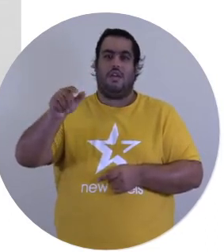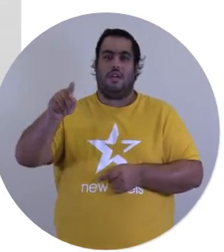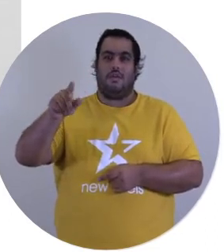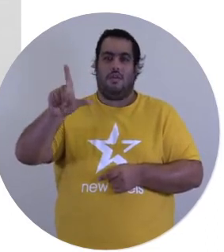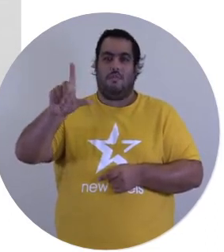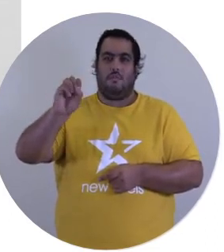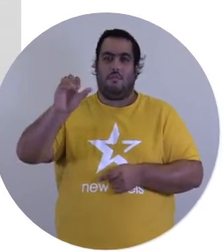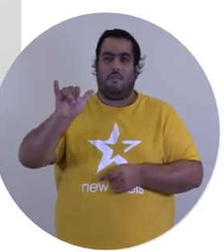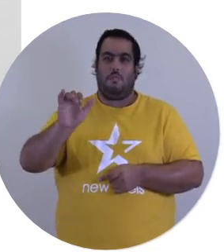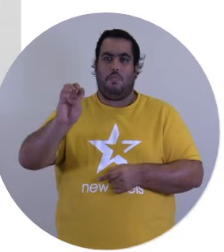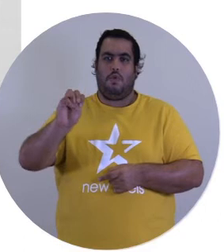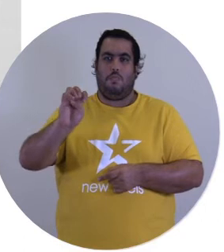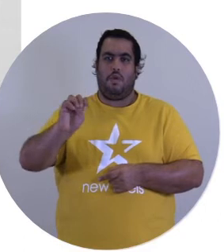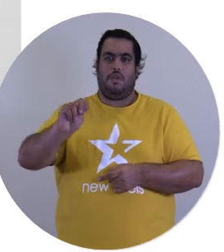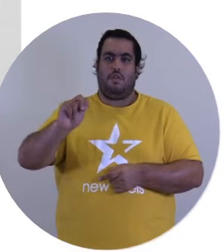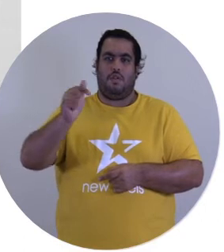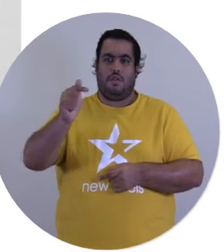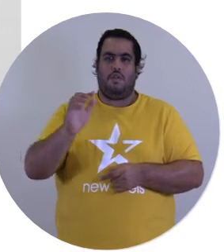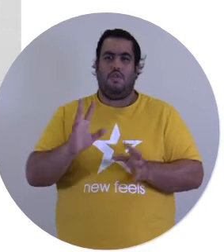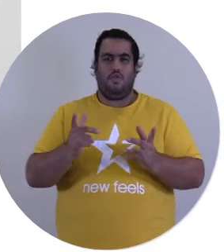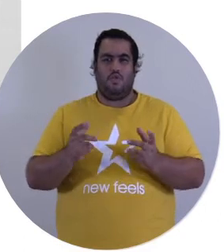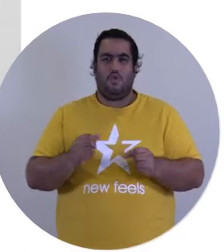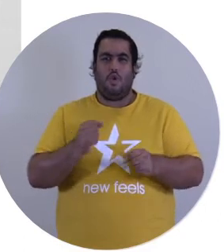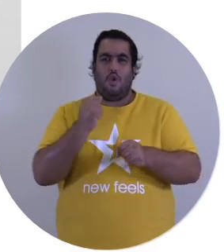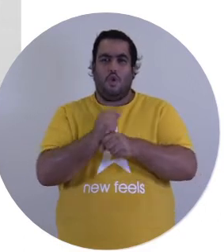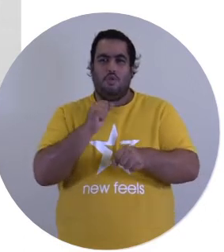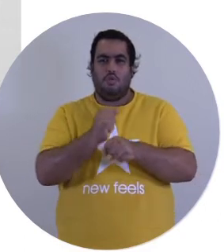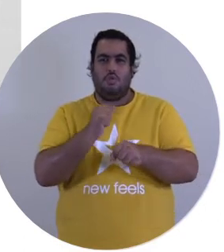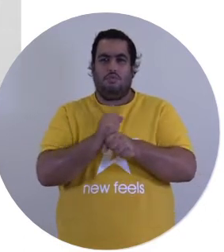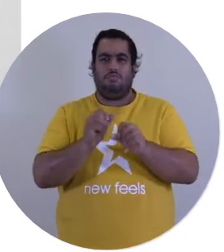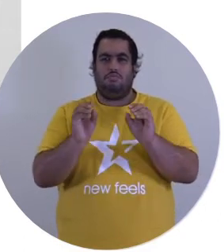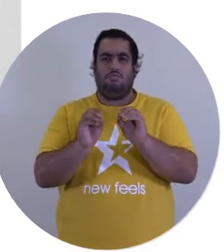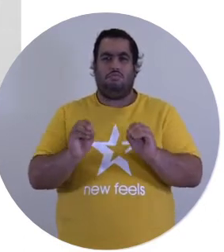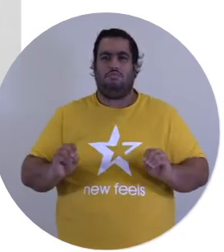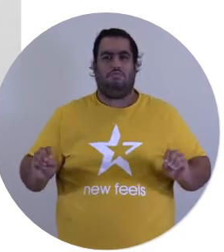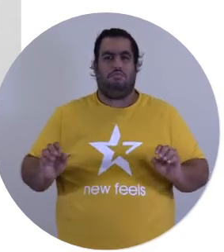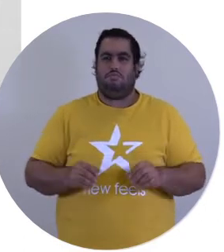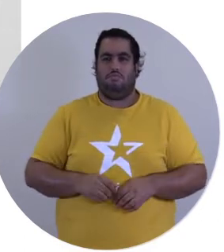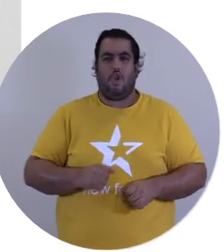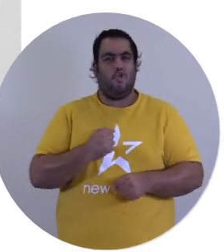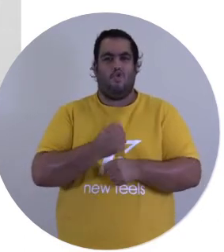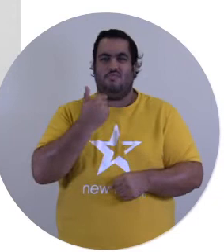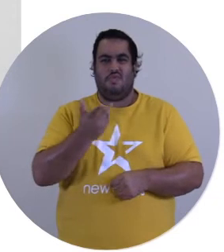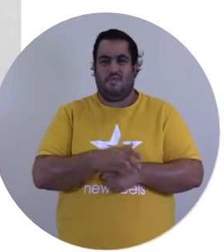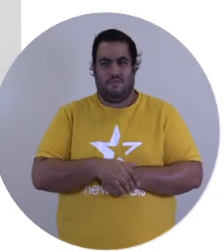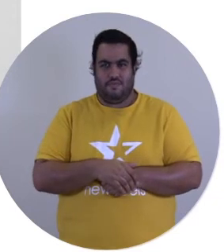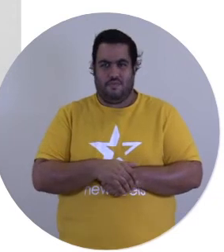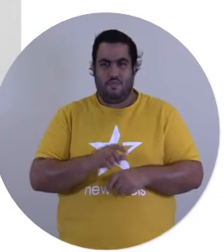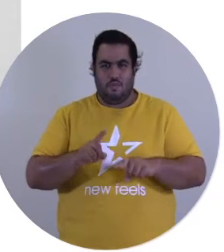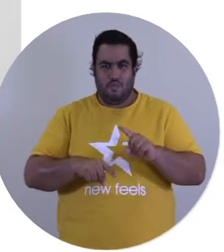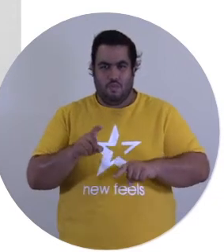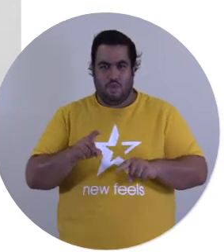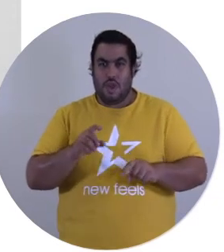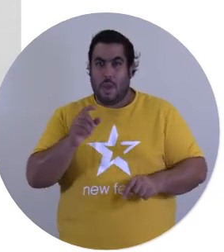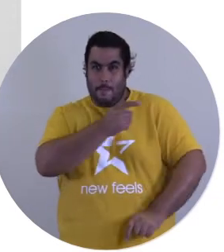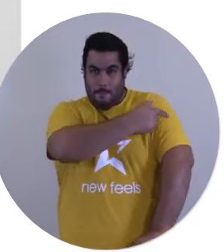unemployment rate increased last year because of the economic crisis. Unemployment means being